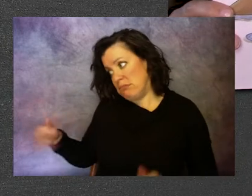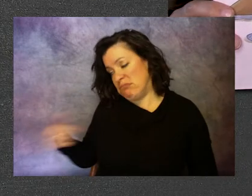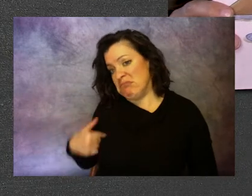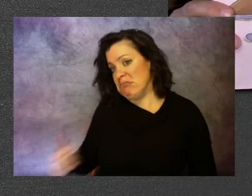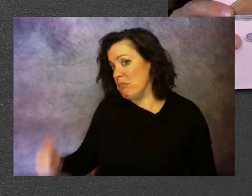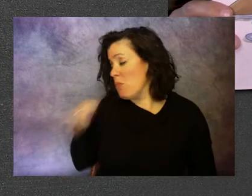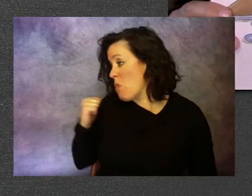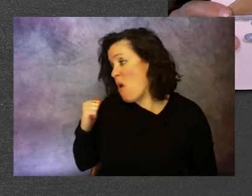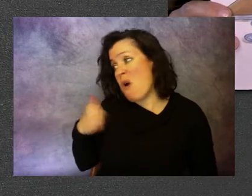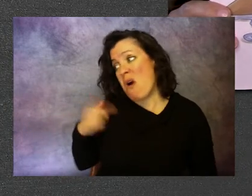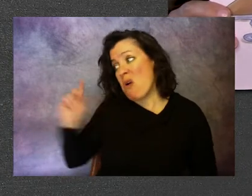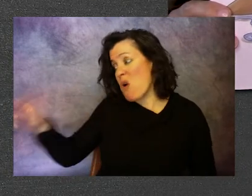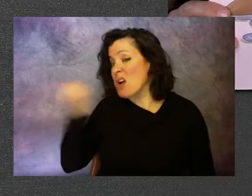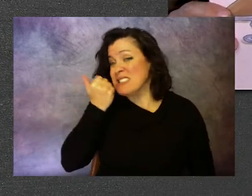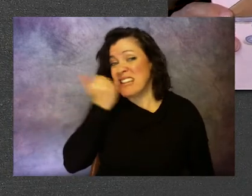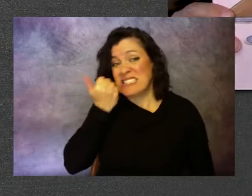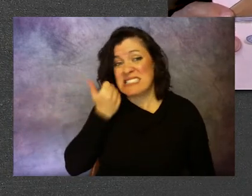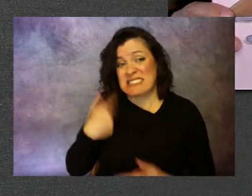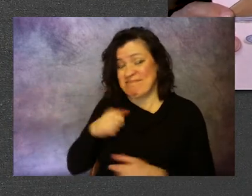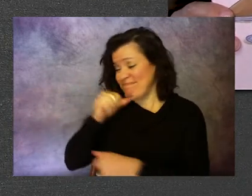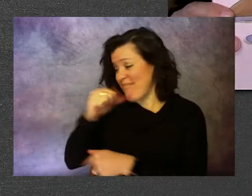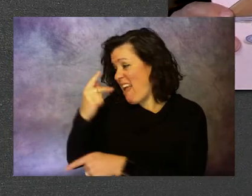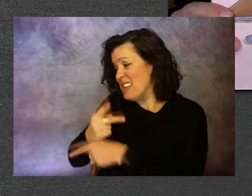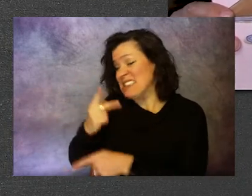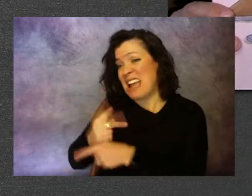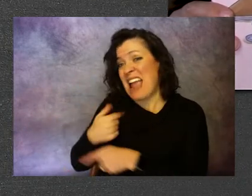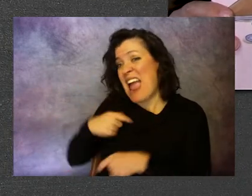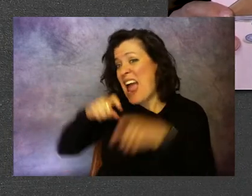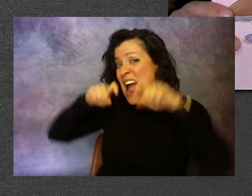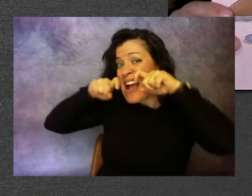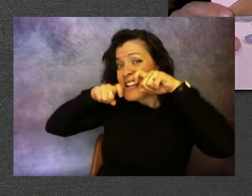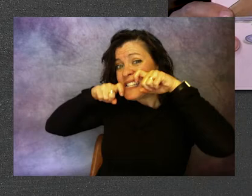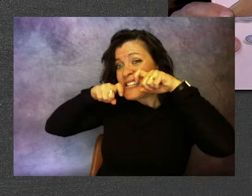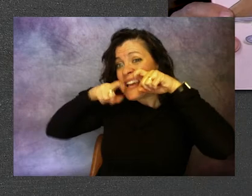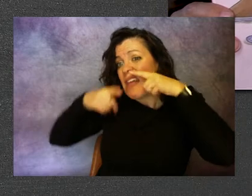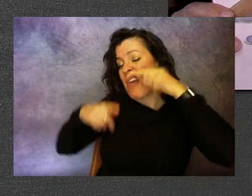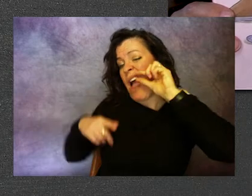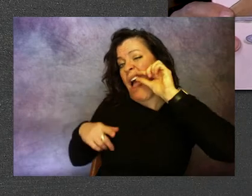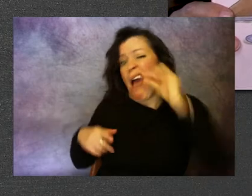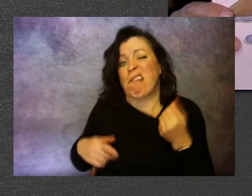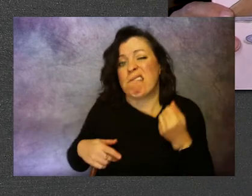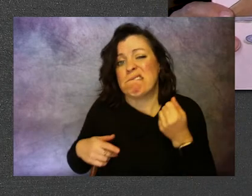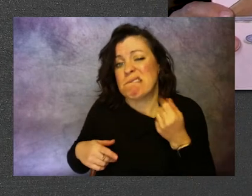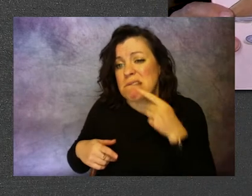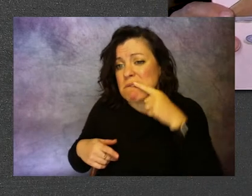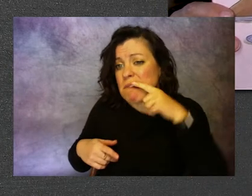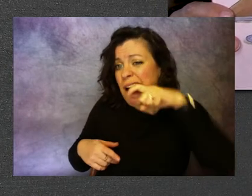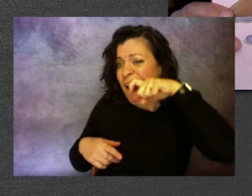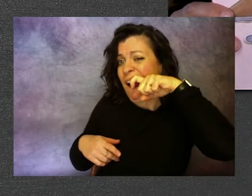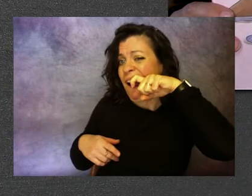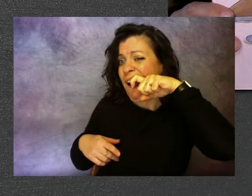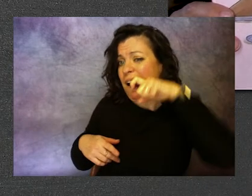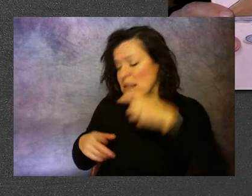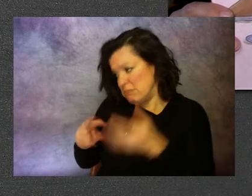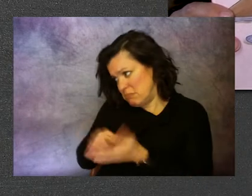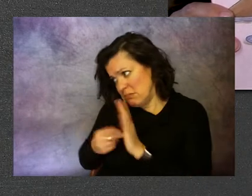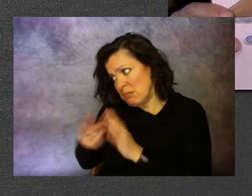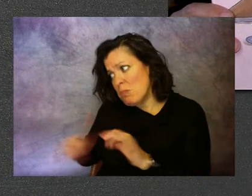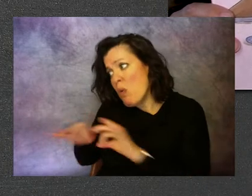He didn't take care of his tusk, and it broke right off. just like we have to take care of our